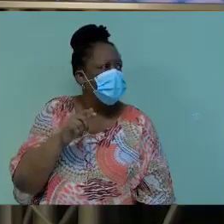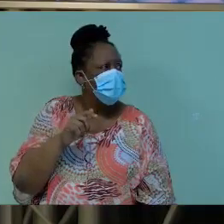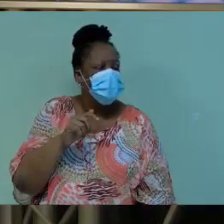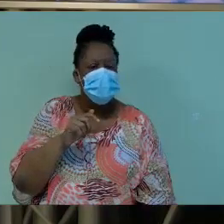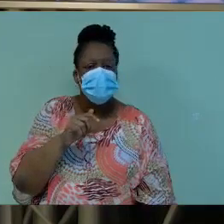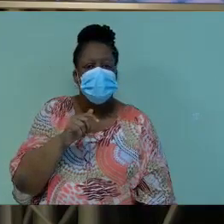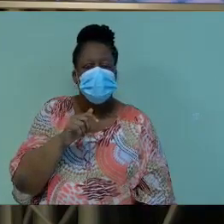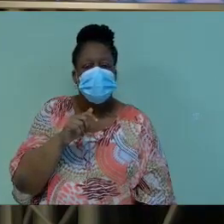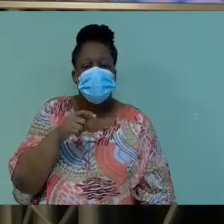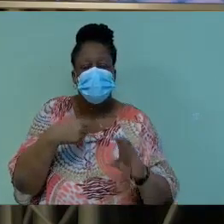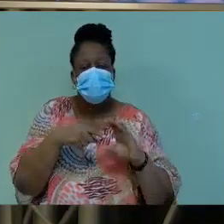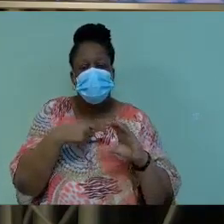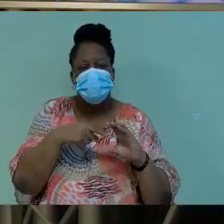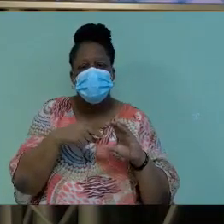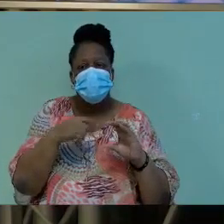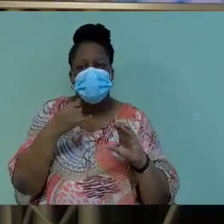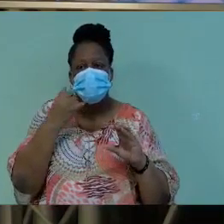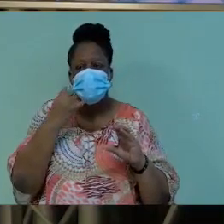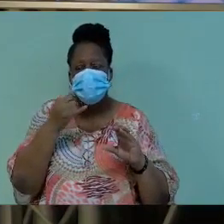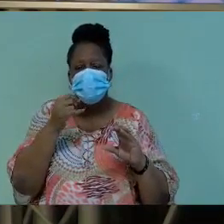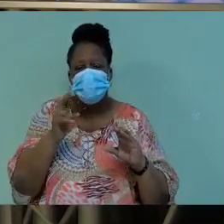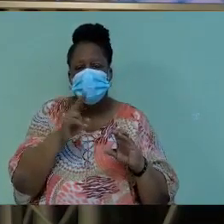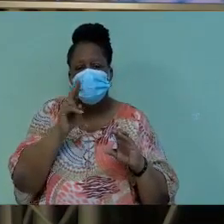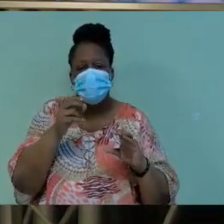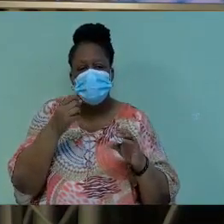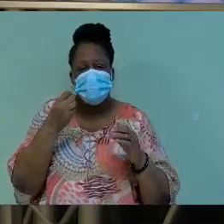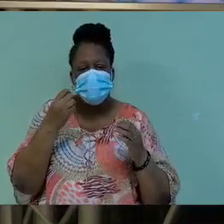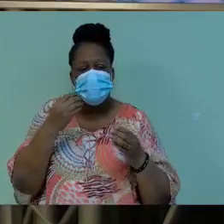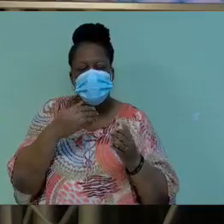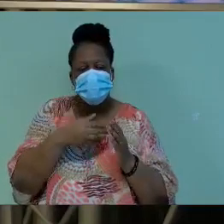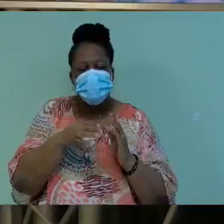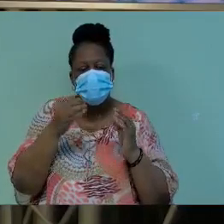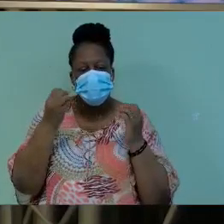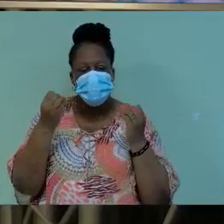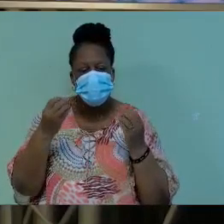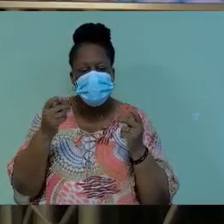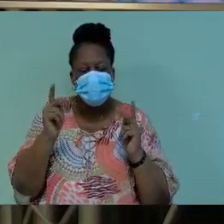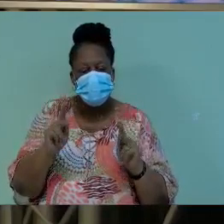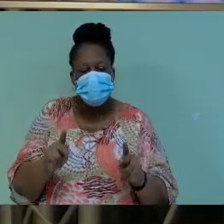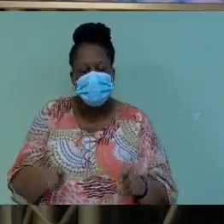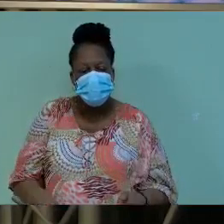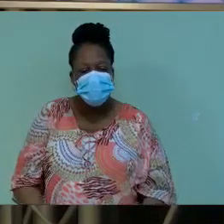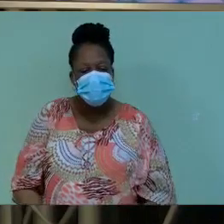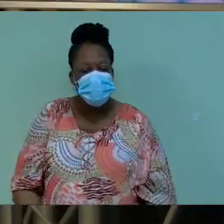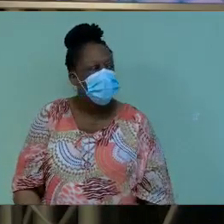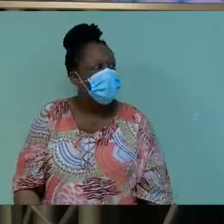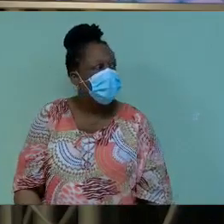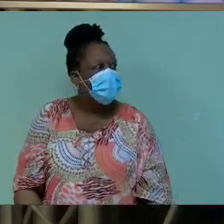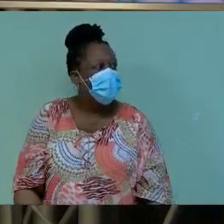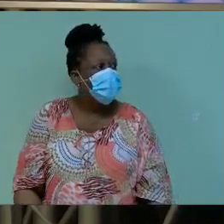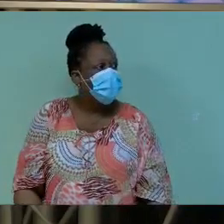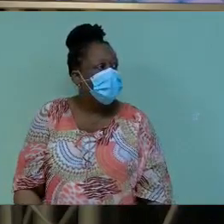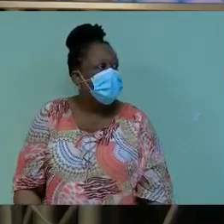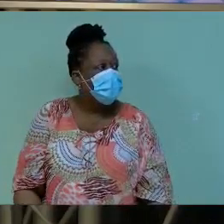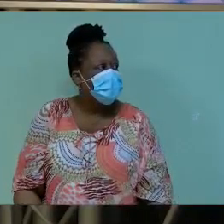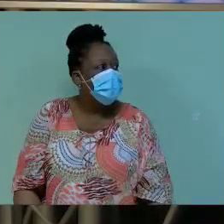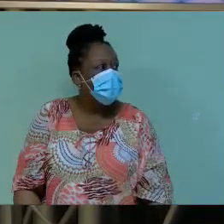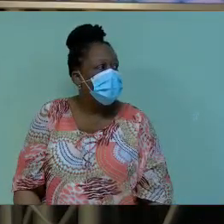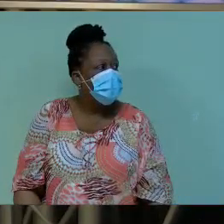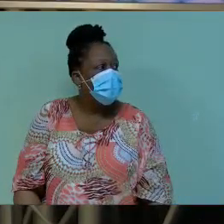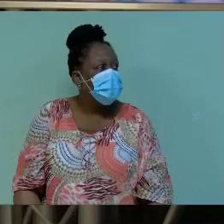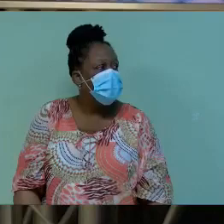Gmail account is used for confidential information and communication with government offices. I